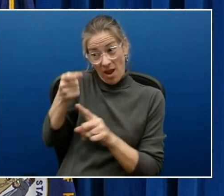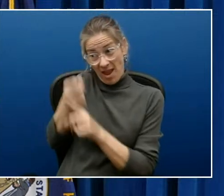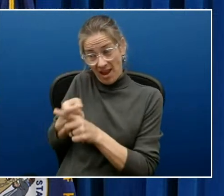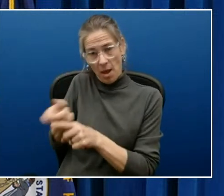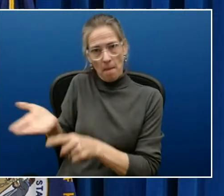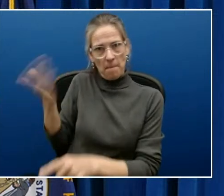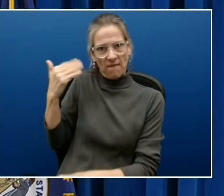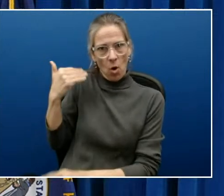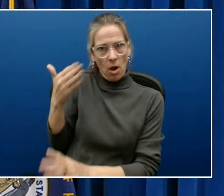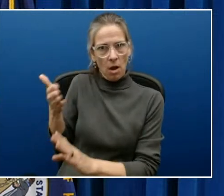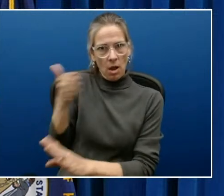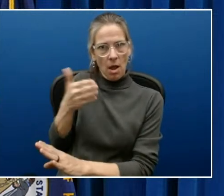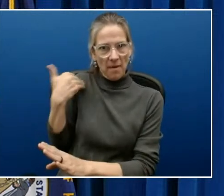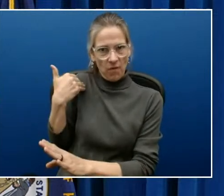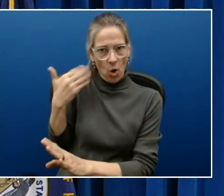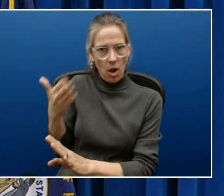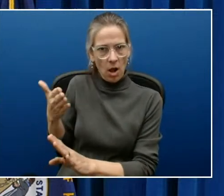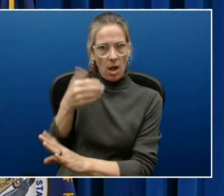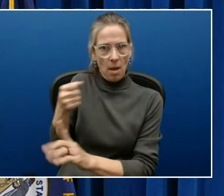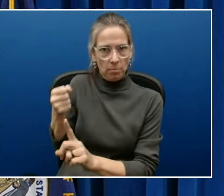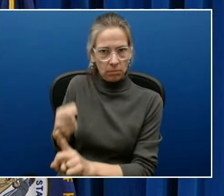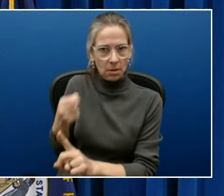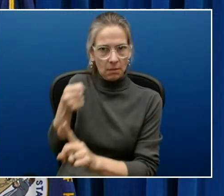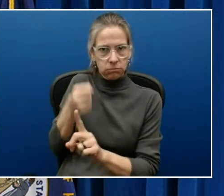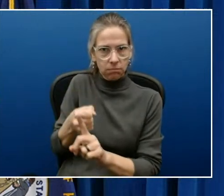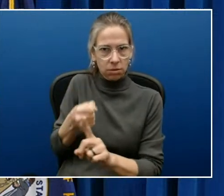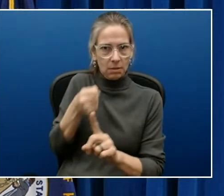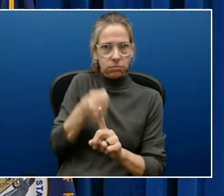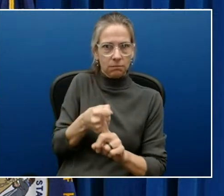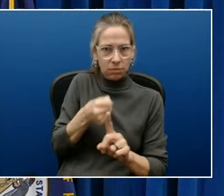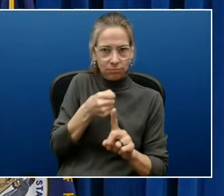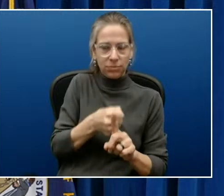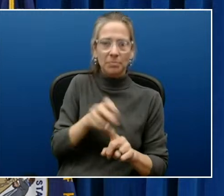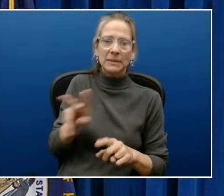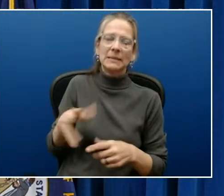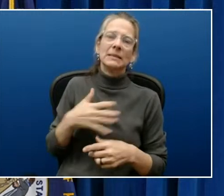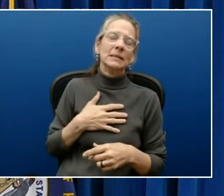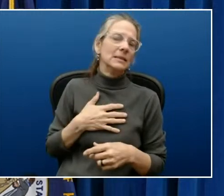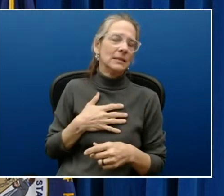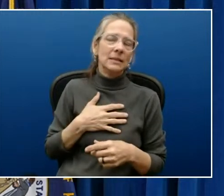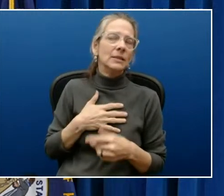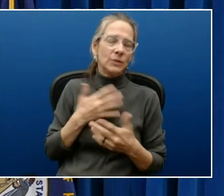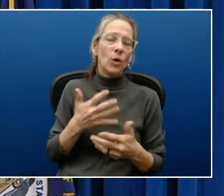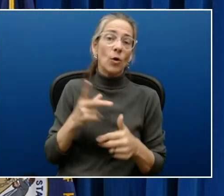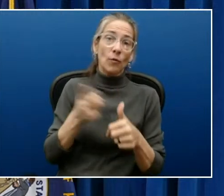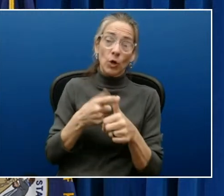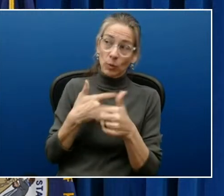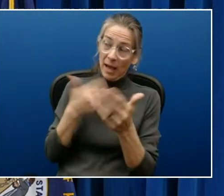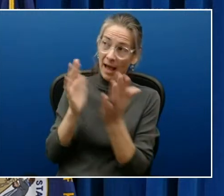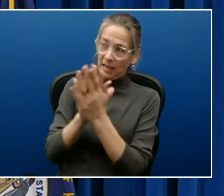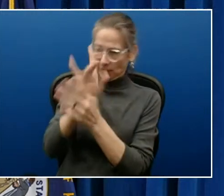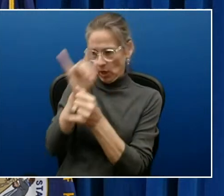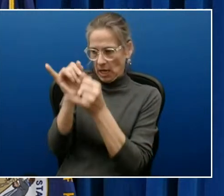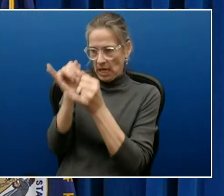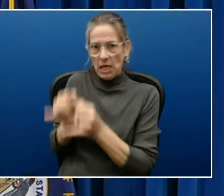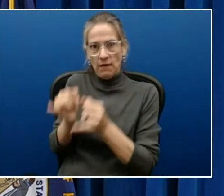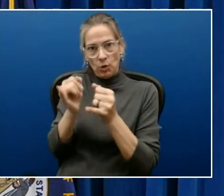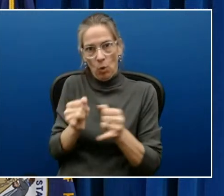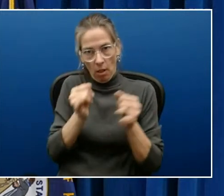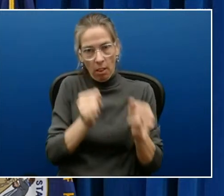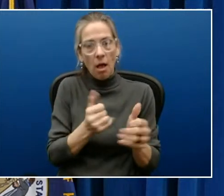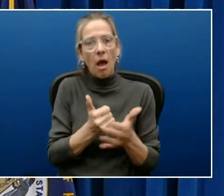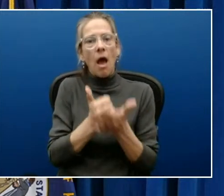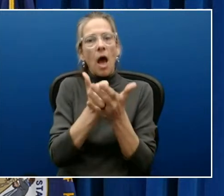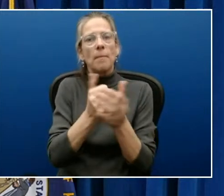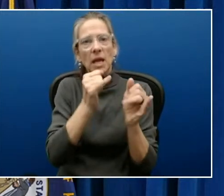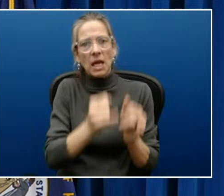again. In this request, we first ask for individual assistance. That can help individuals impacted in the select